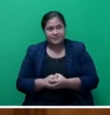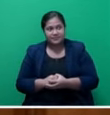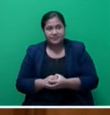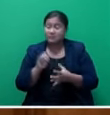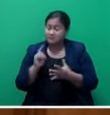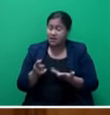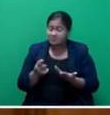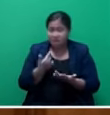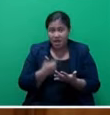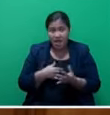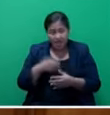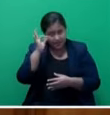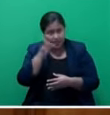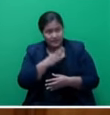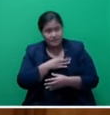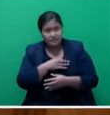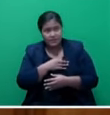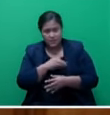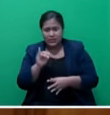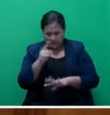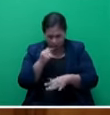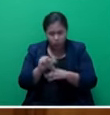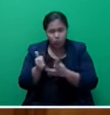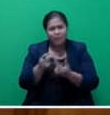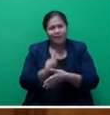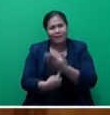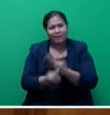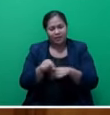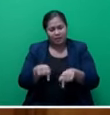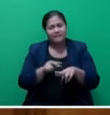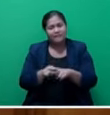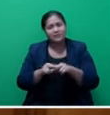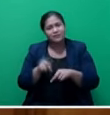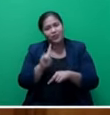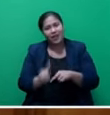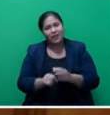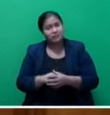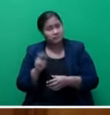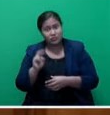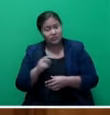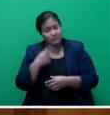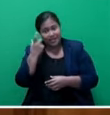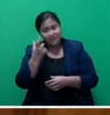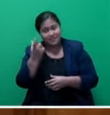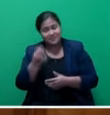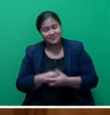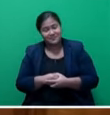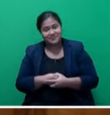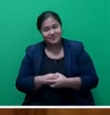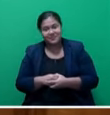believe it is also happening in Fiji today, and we need to be on guard. Honorable